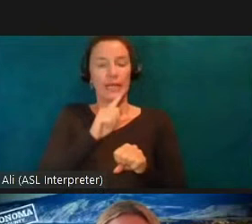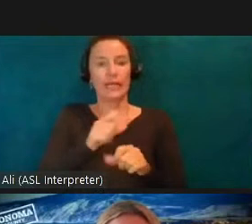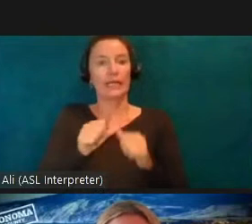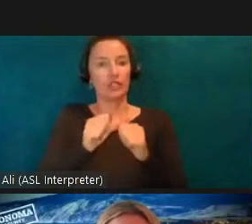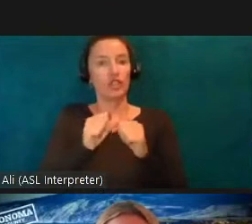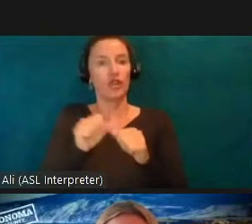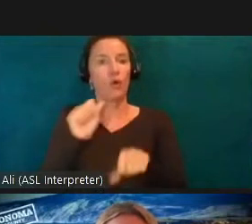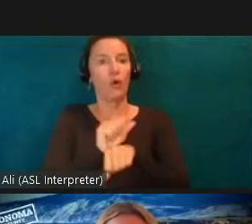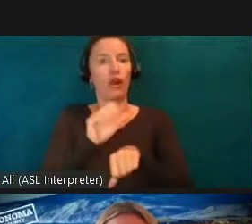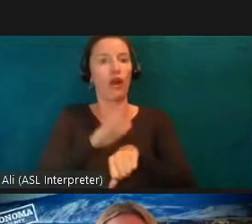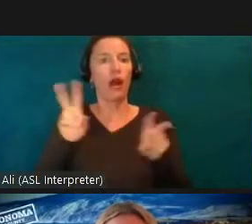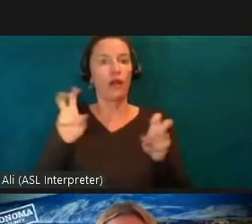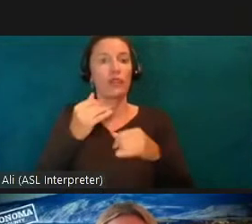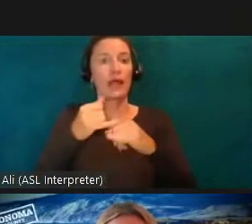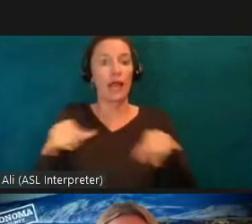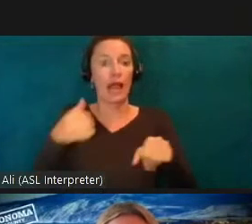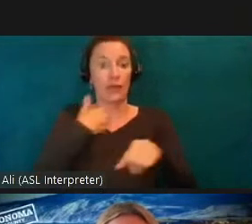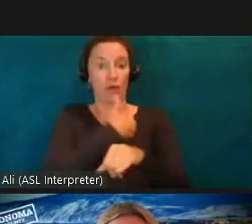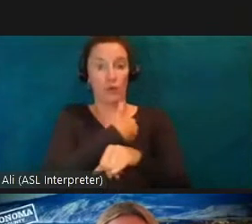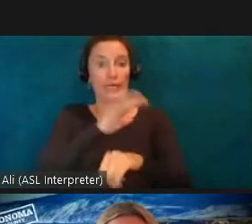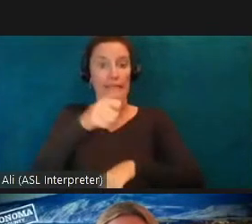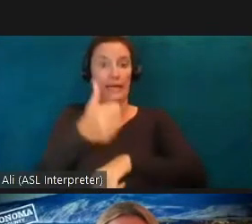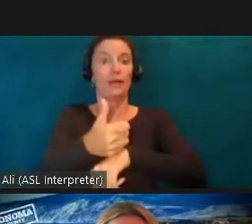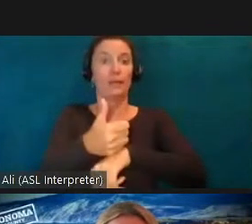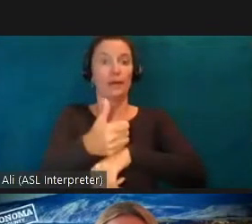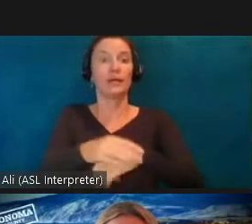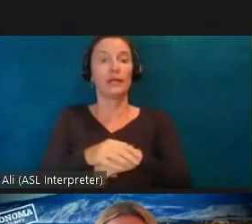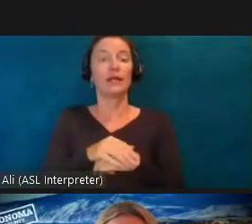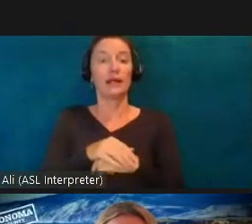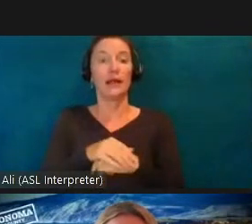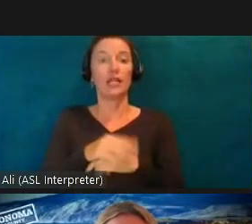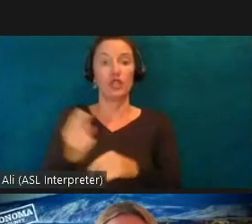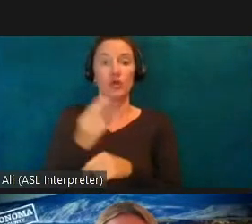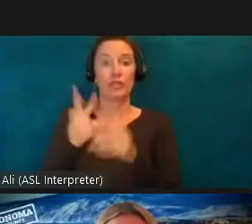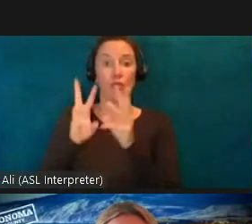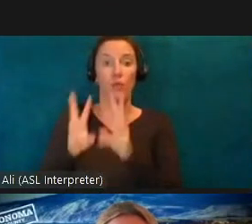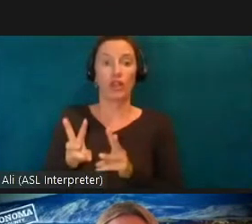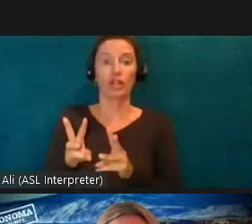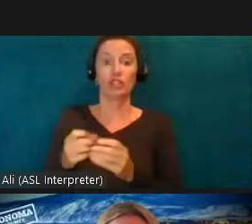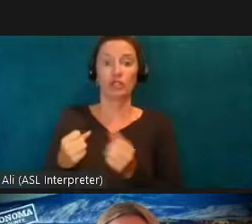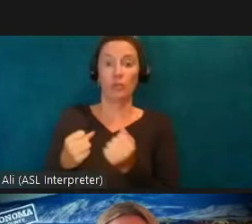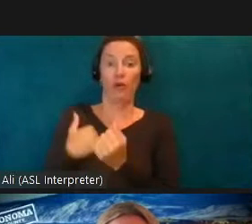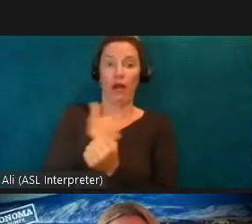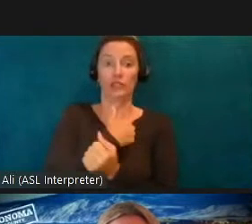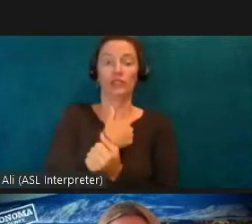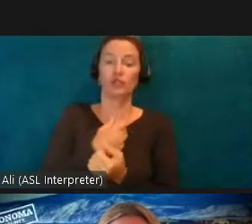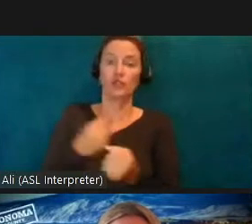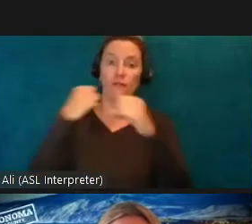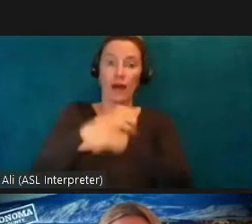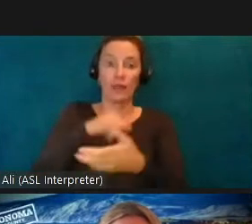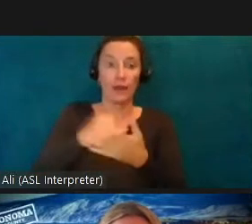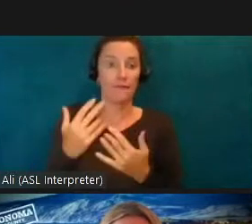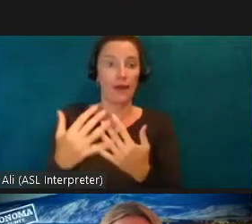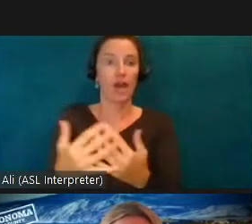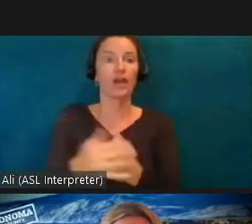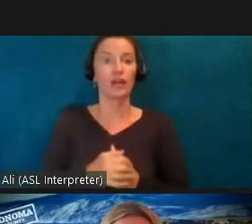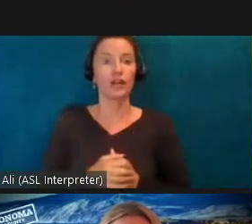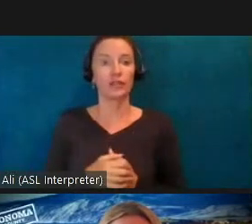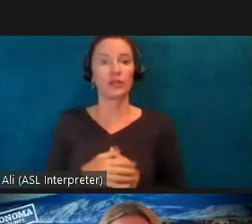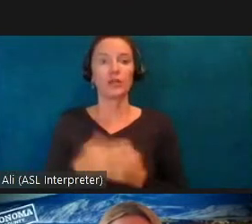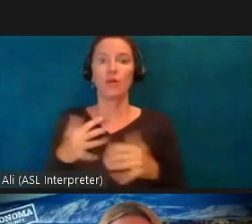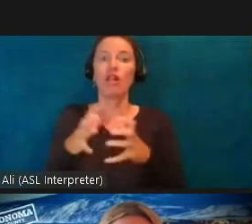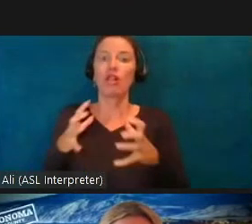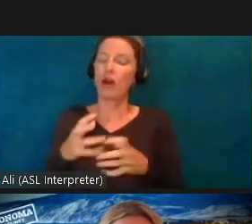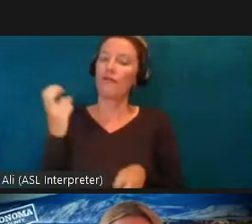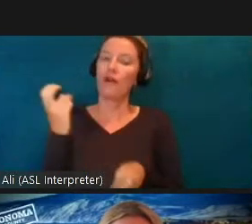the constant weather pattern in our favor to fight this fire. So crews are making good headway today. A lot of hard work going on out here, a